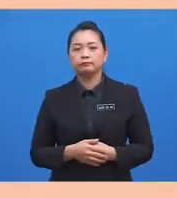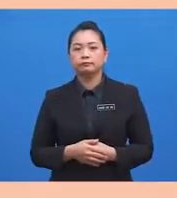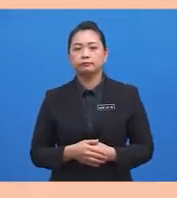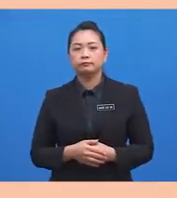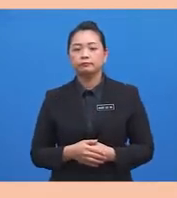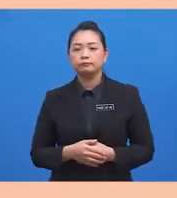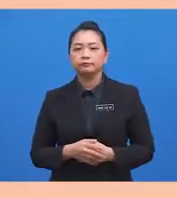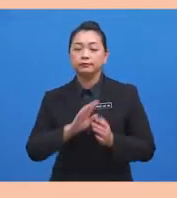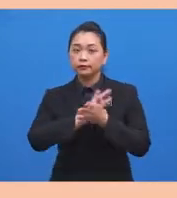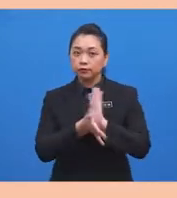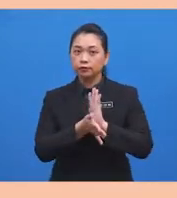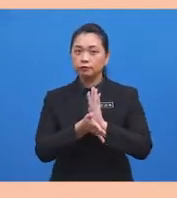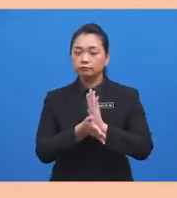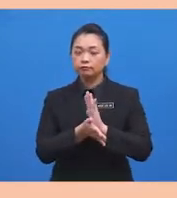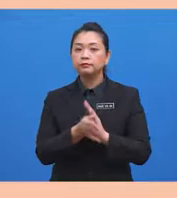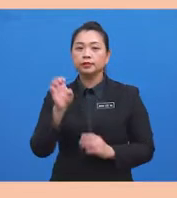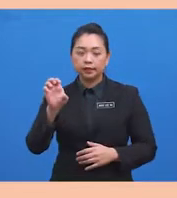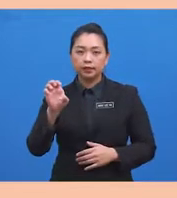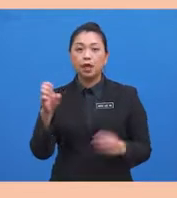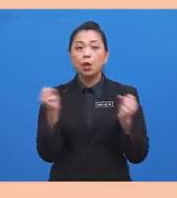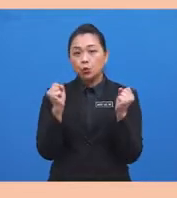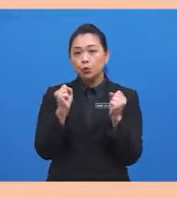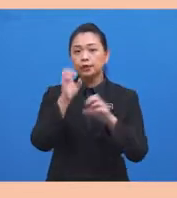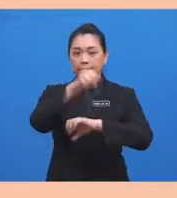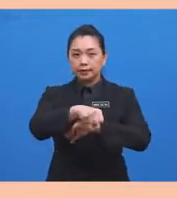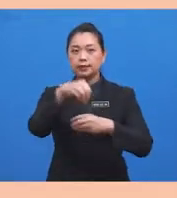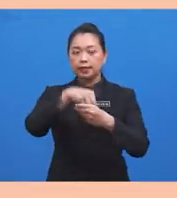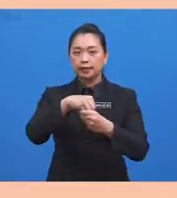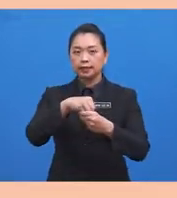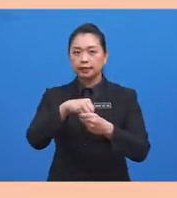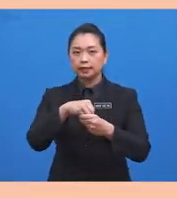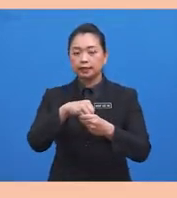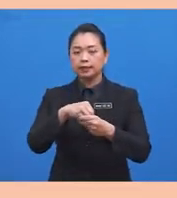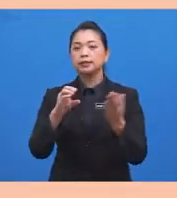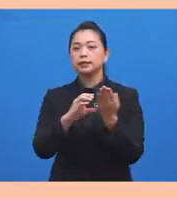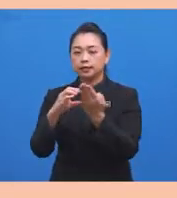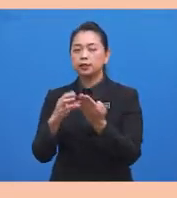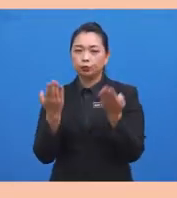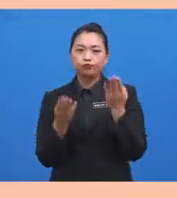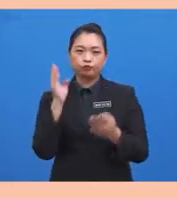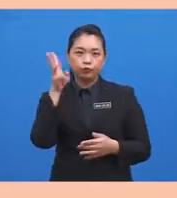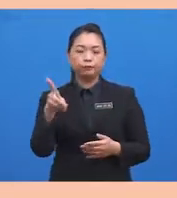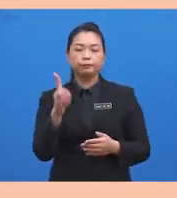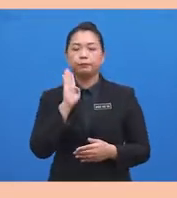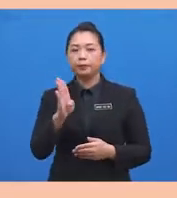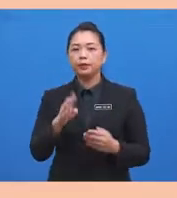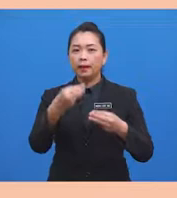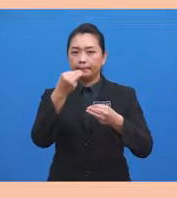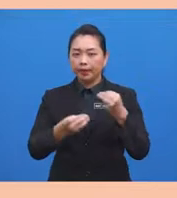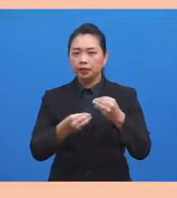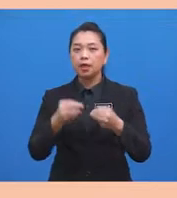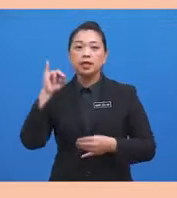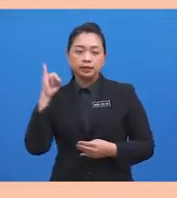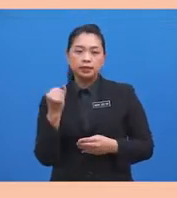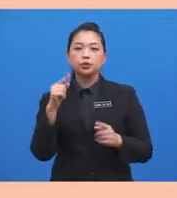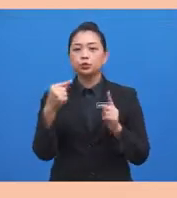evident. Hence, heading E, cool nights in the city would be the match to paragraph 1. But